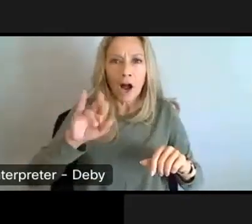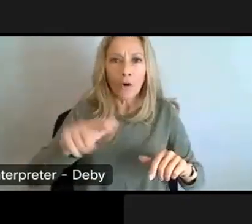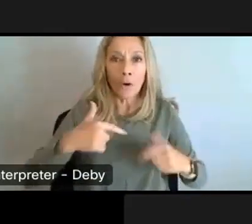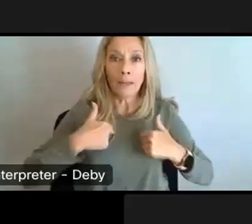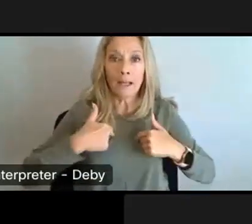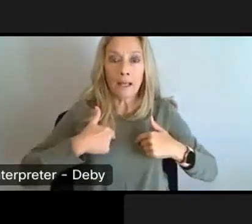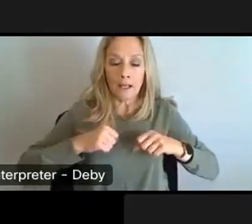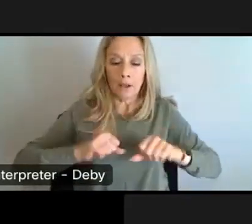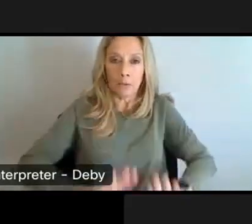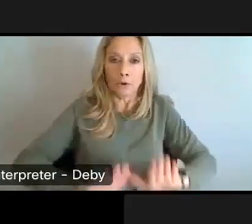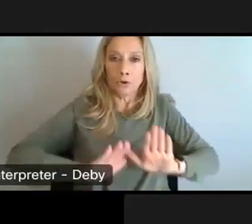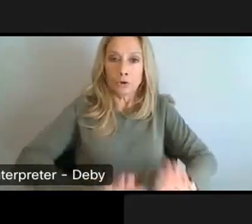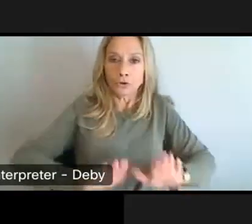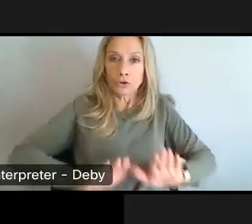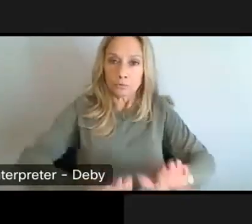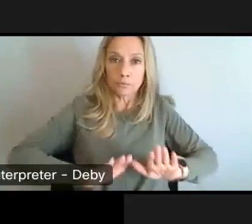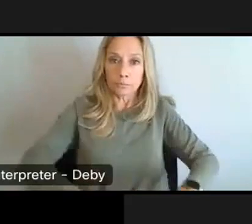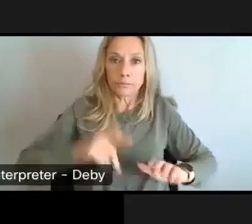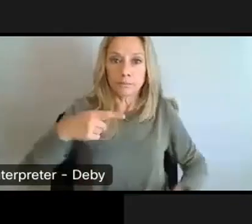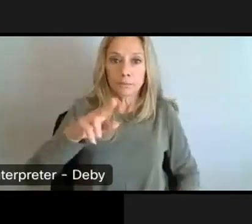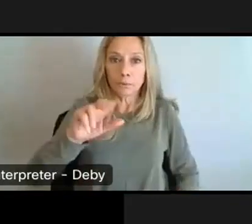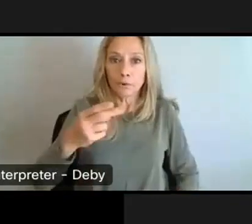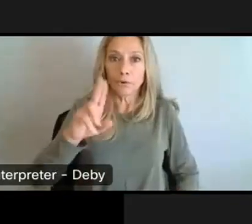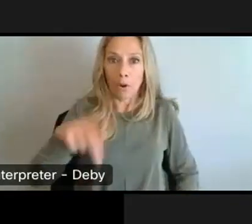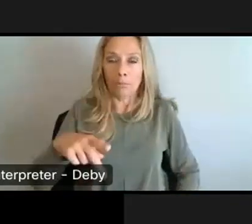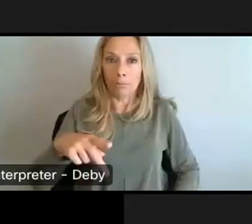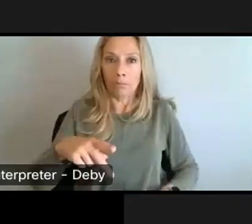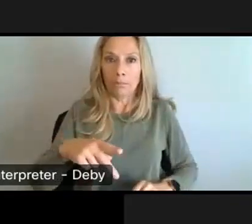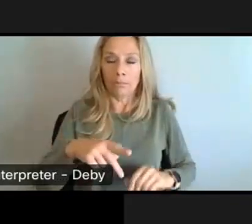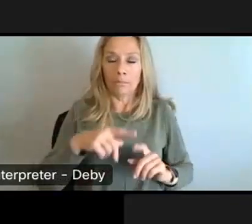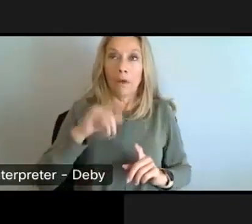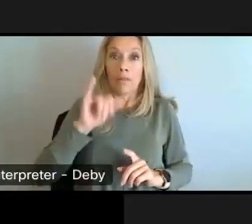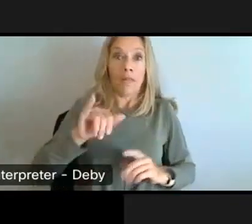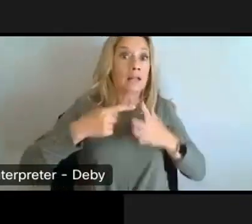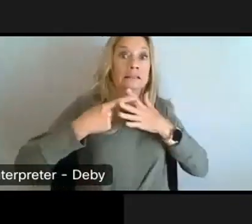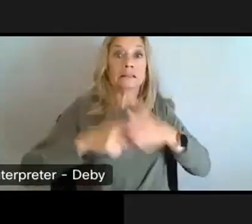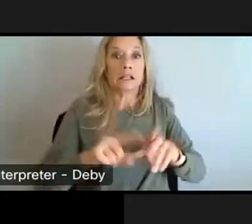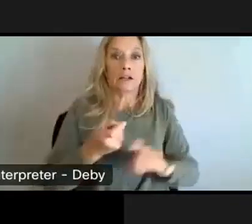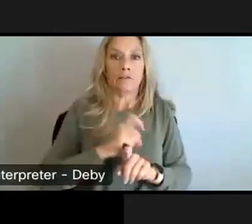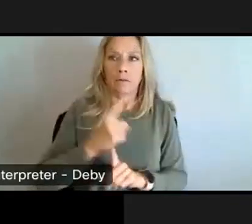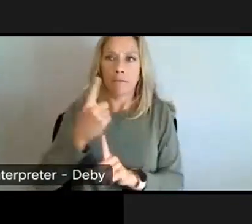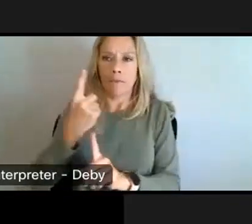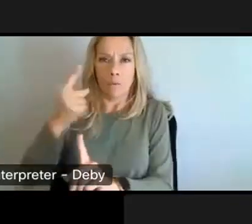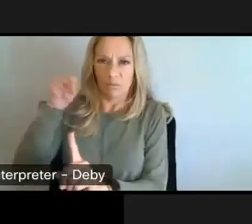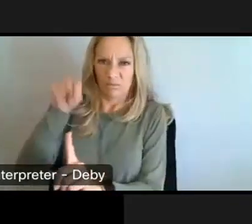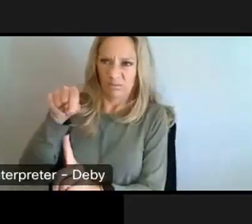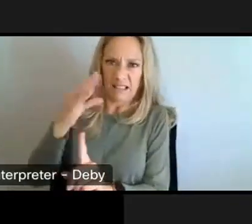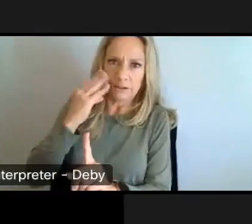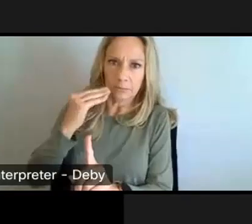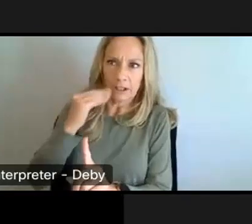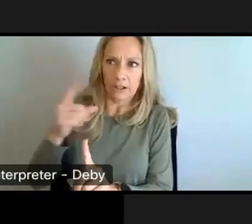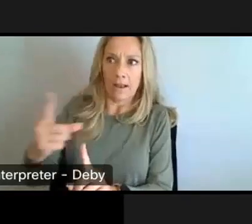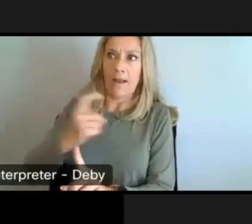push-ups. Um, and all that stemmed from that one encounter with my friends of where I didn't get out of my wheelchair to take a couple